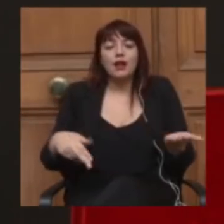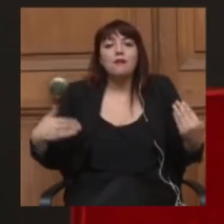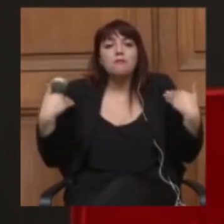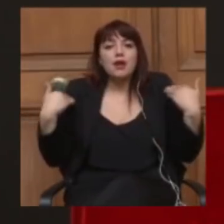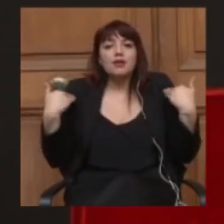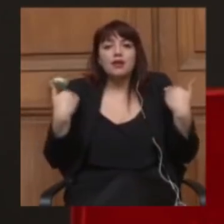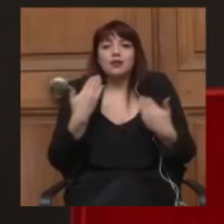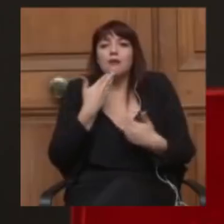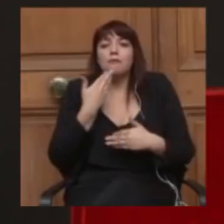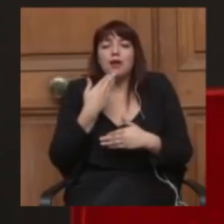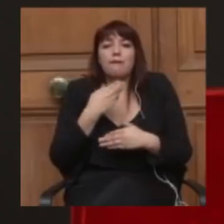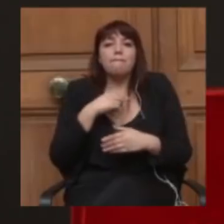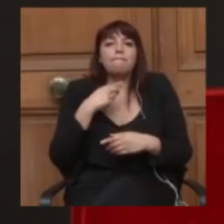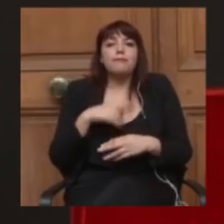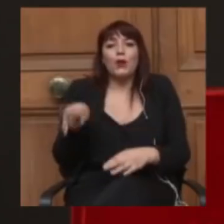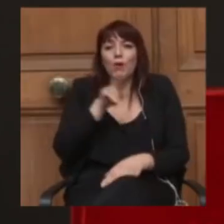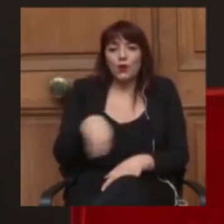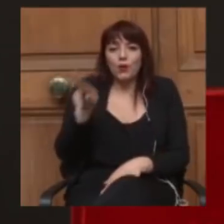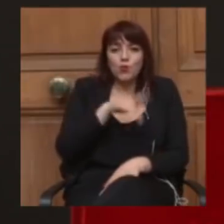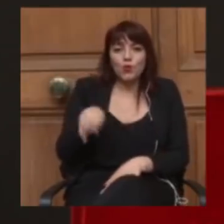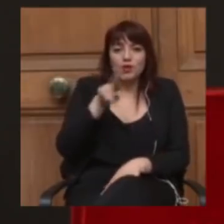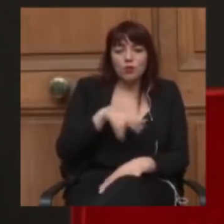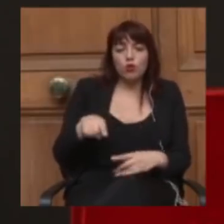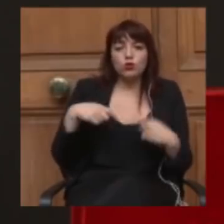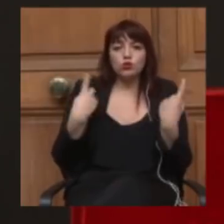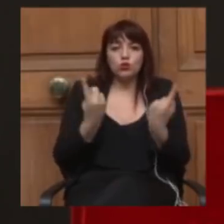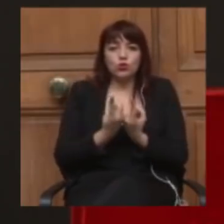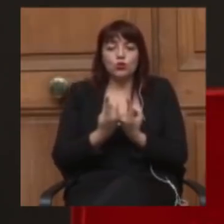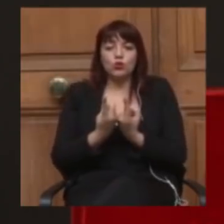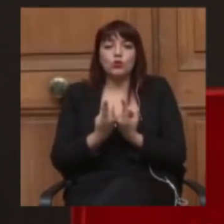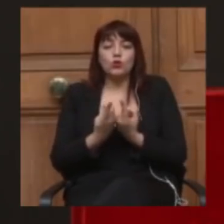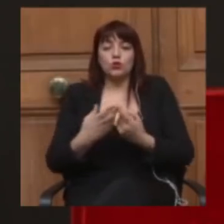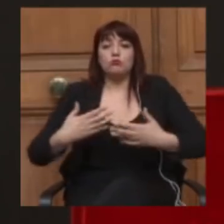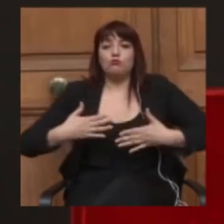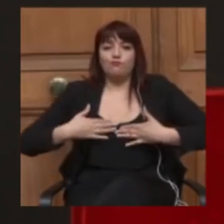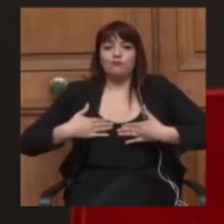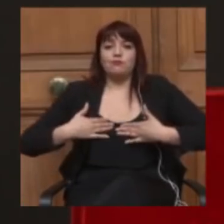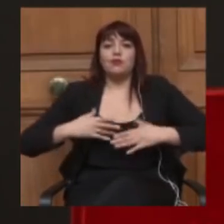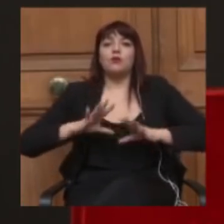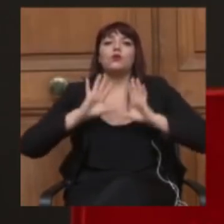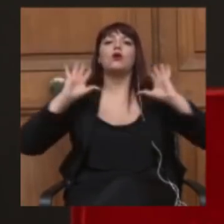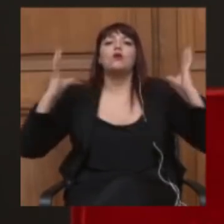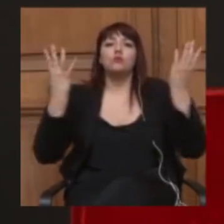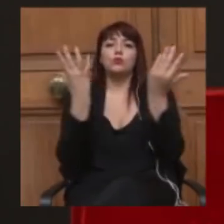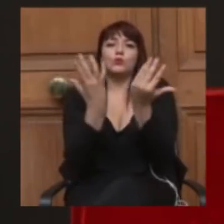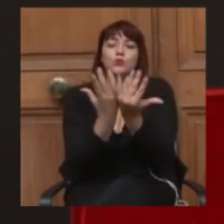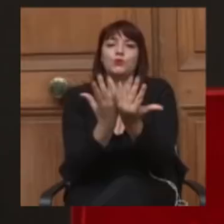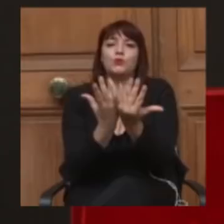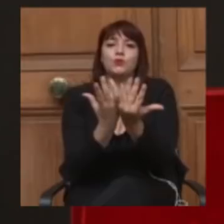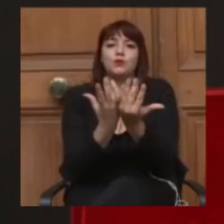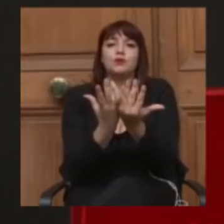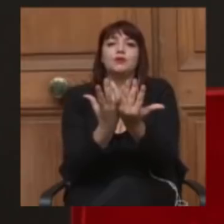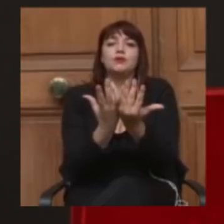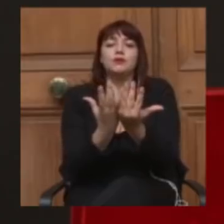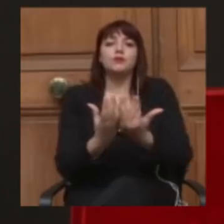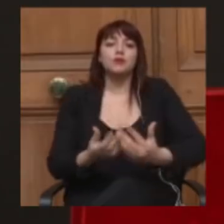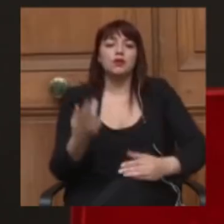reproduce ourselves and our world in and through our action and thought.